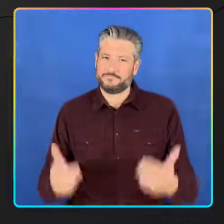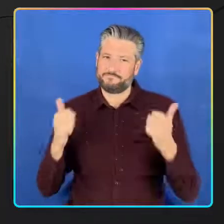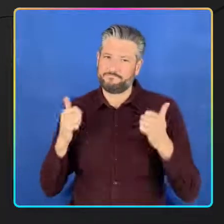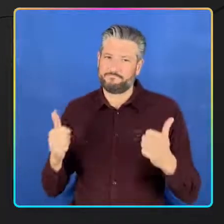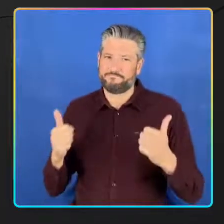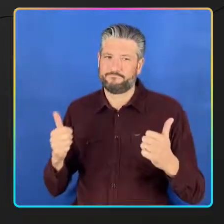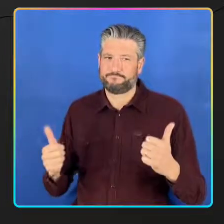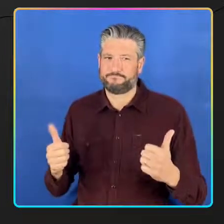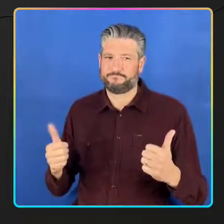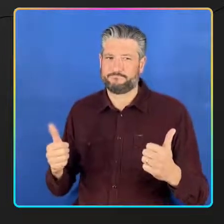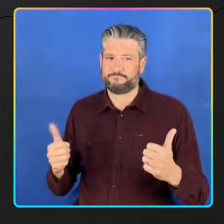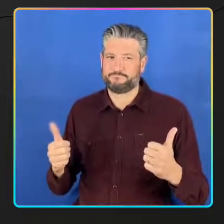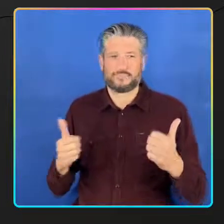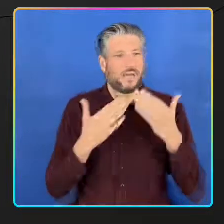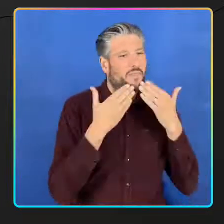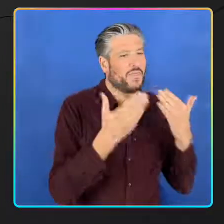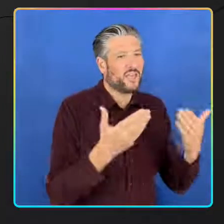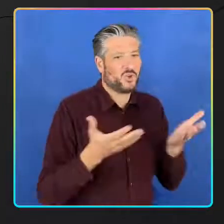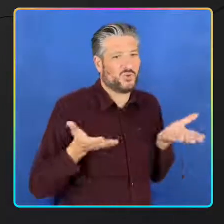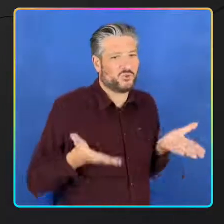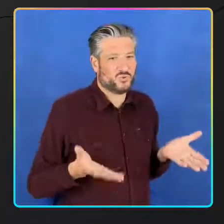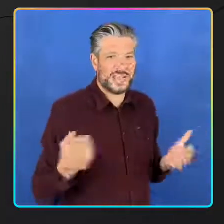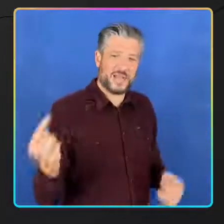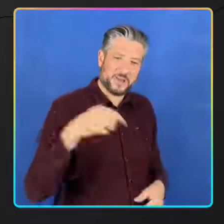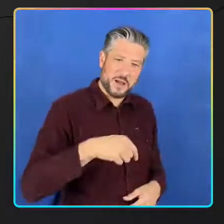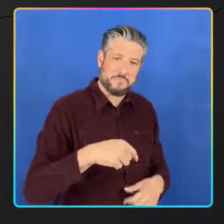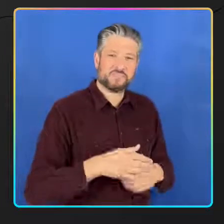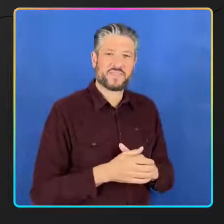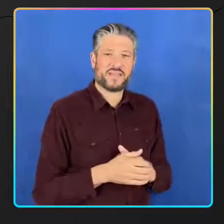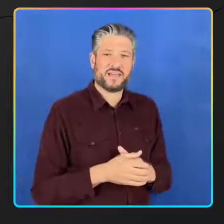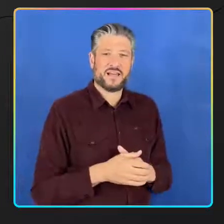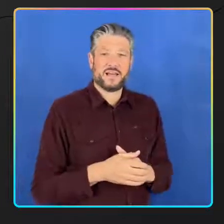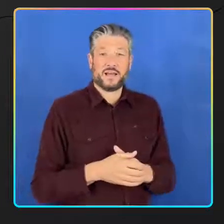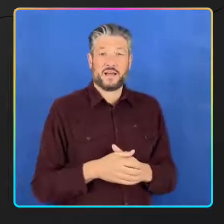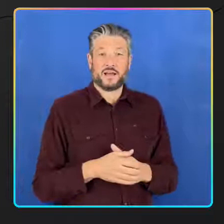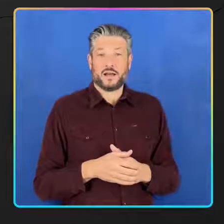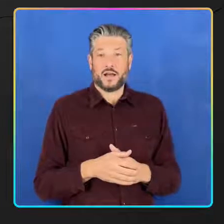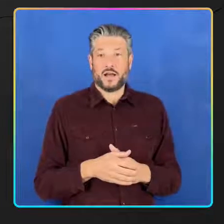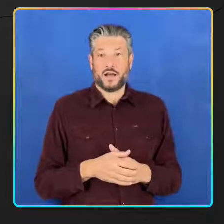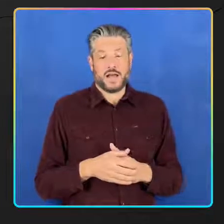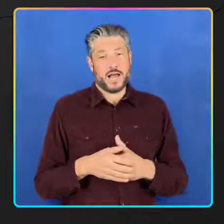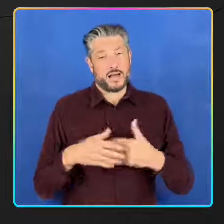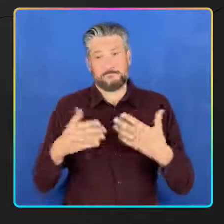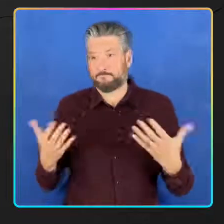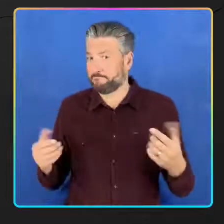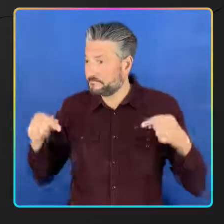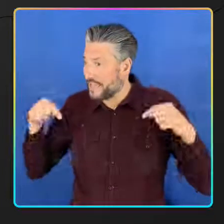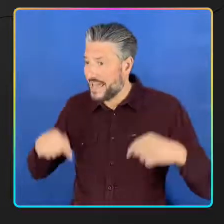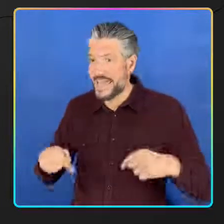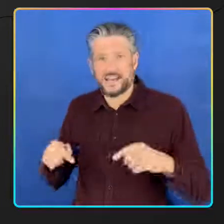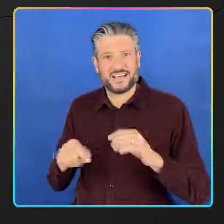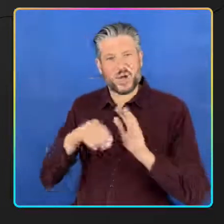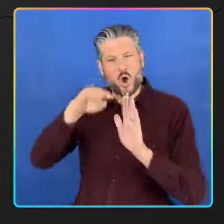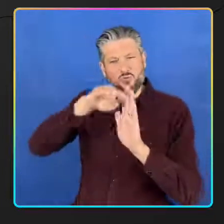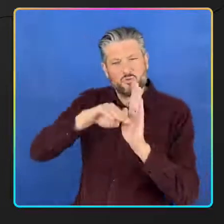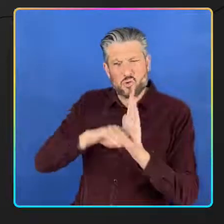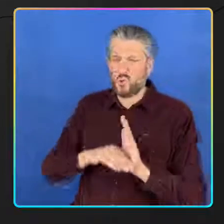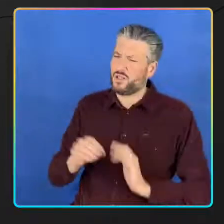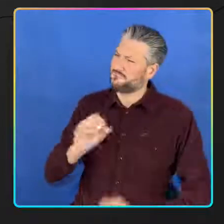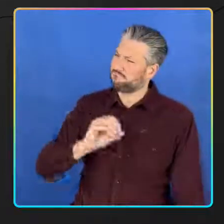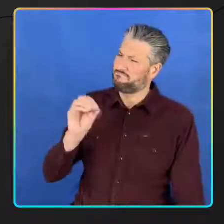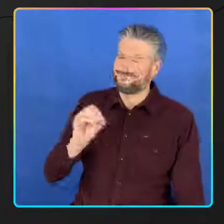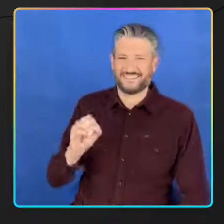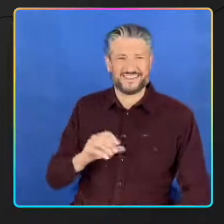for spending time with us. And yeah, for our guests, there are no rules. You get to wear whatever you want, which we